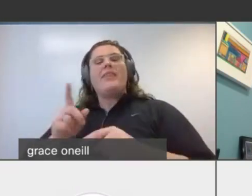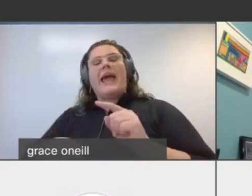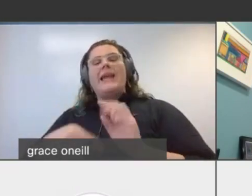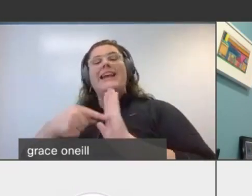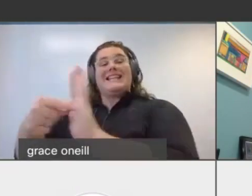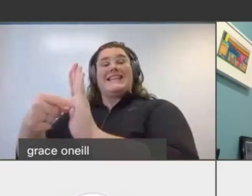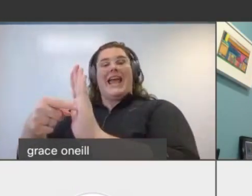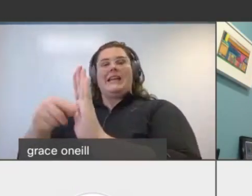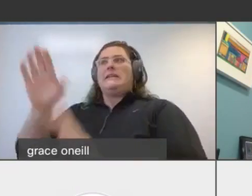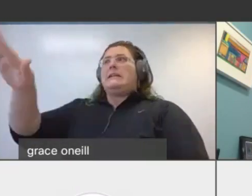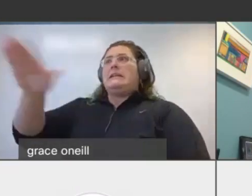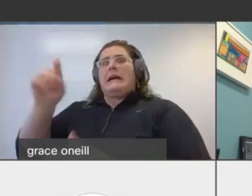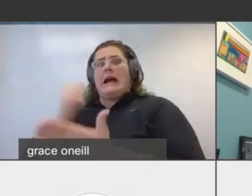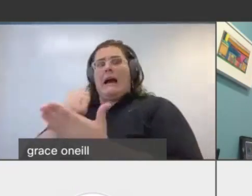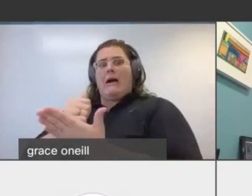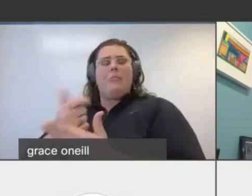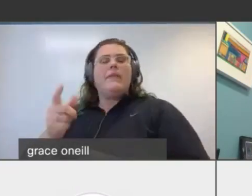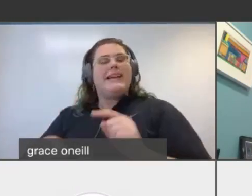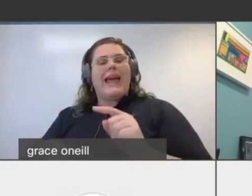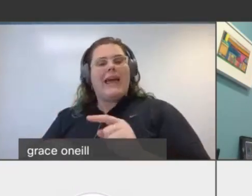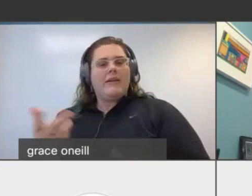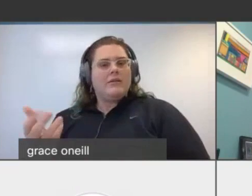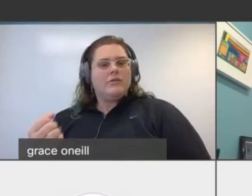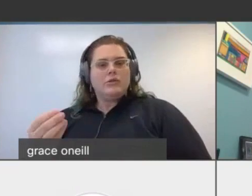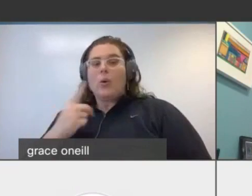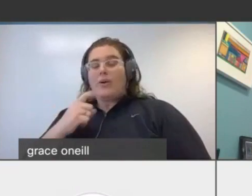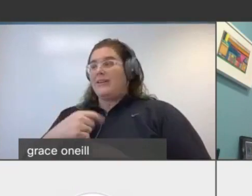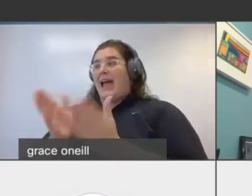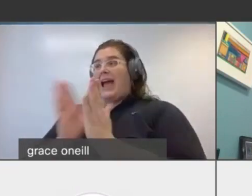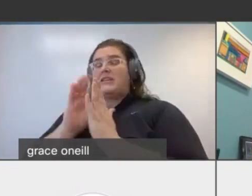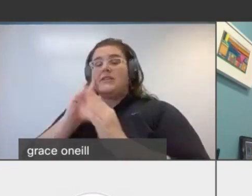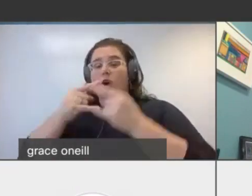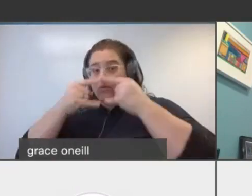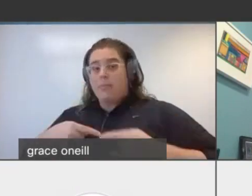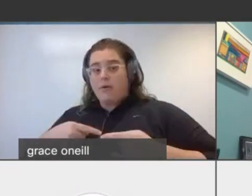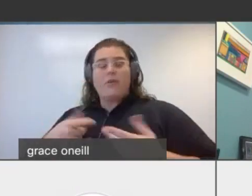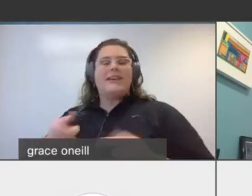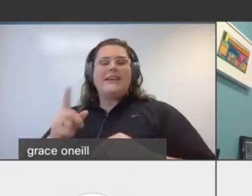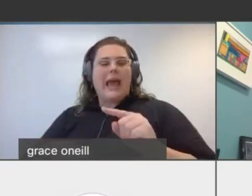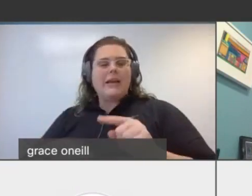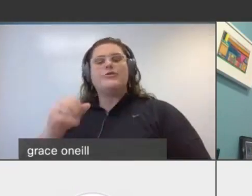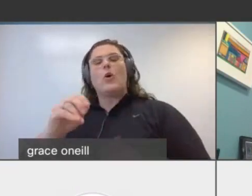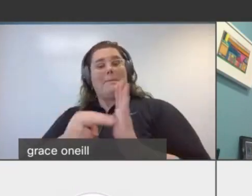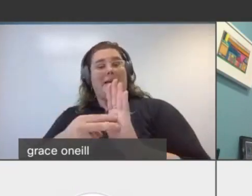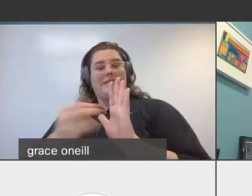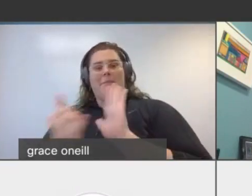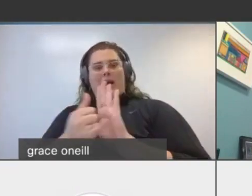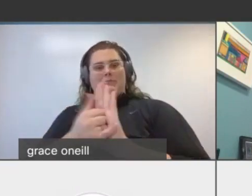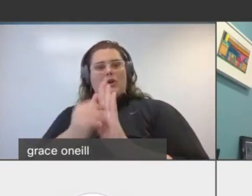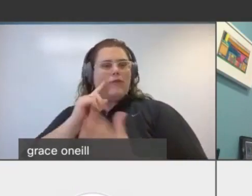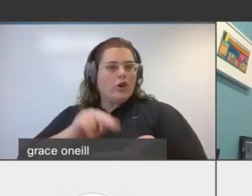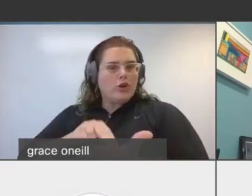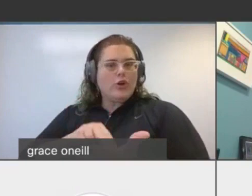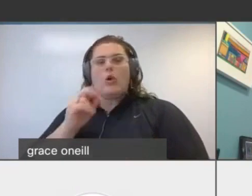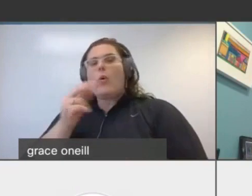having difficulty breathing and ask for the mask to be removed, for example. And so there would be no way for a nurse or anybody else who